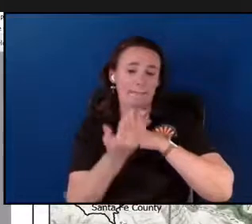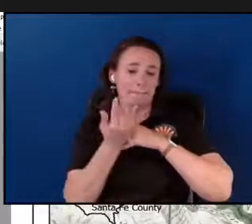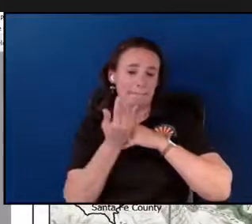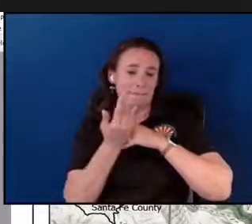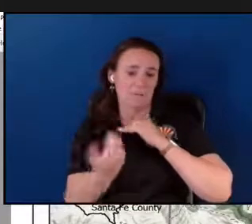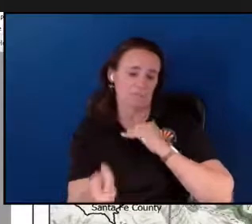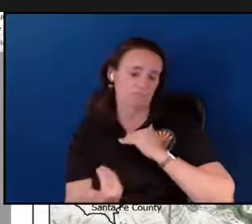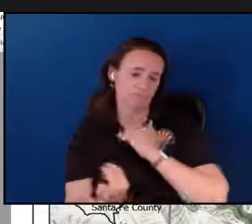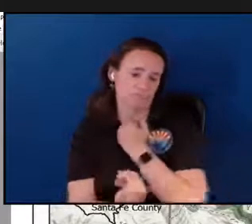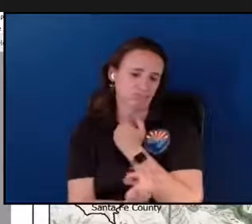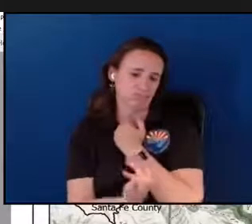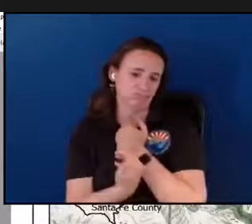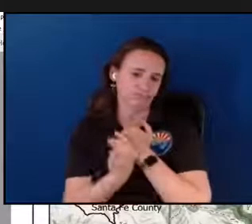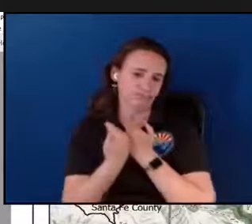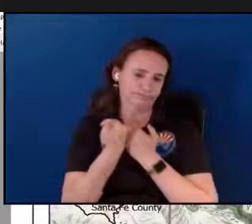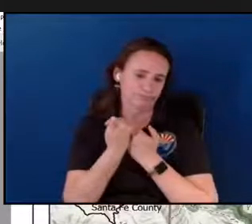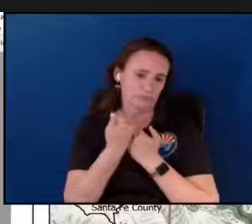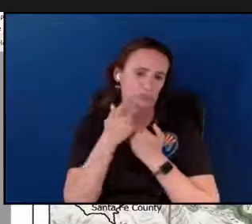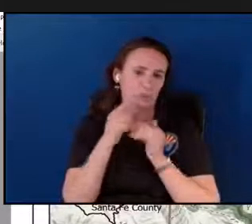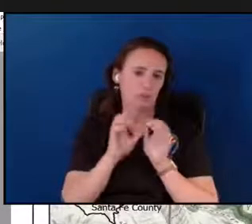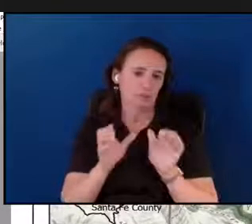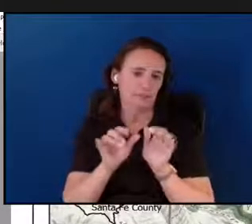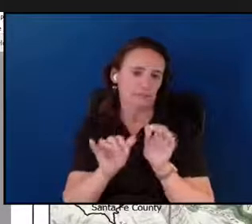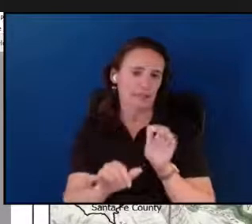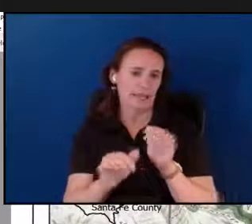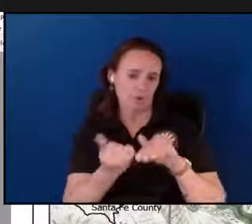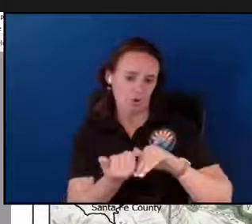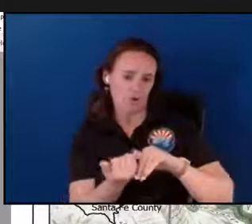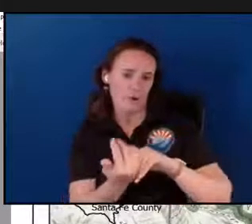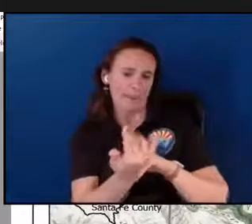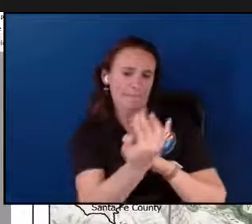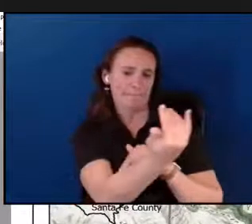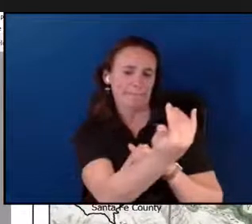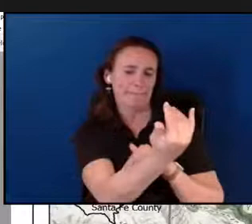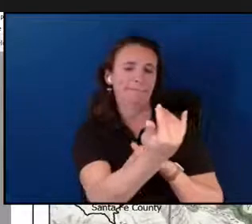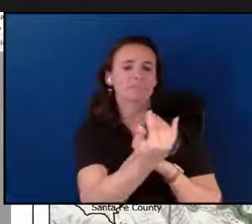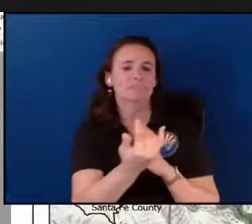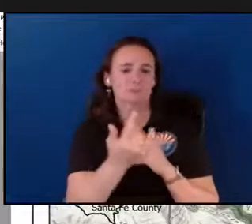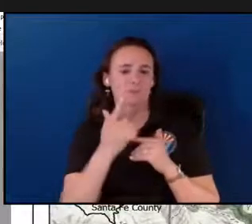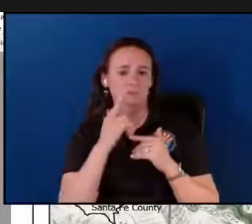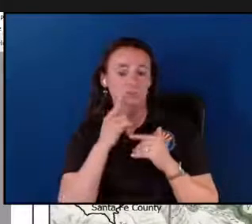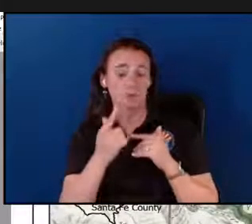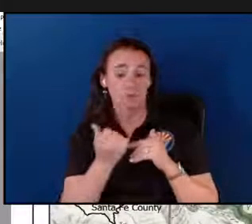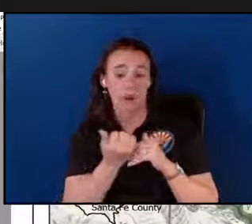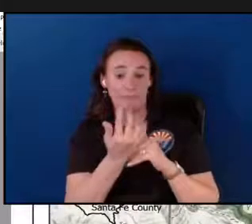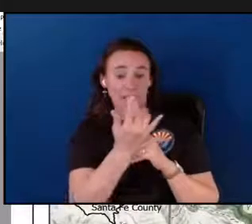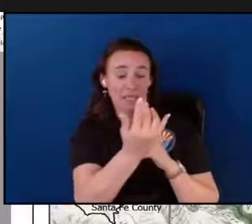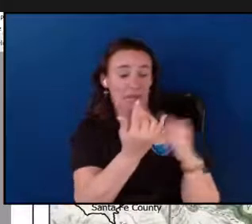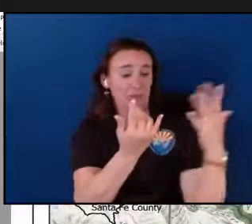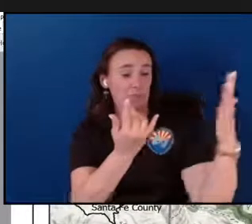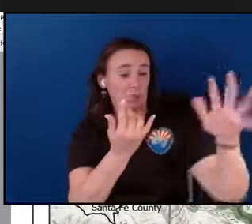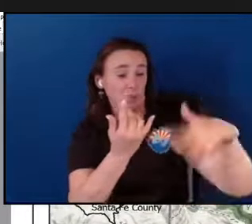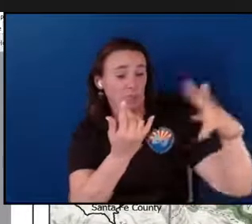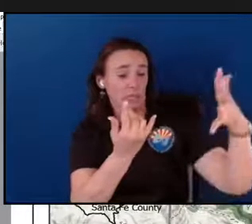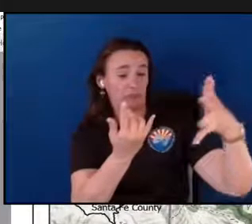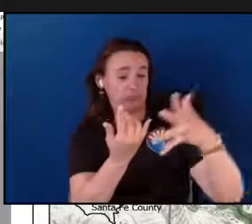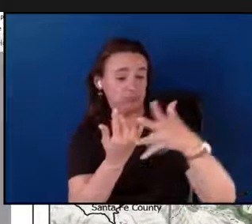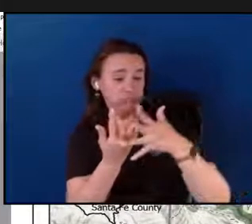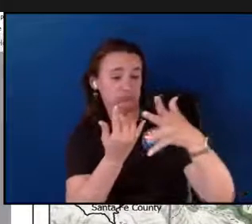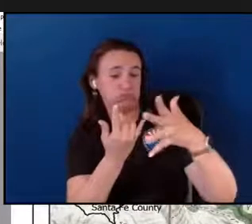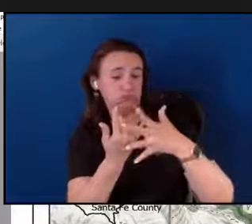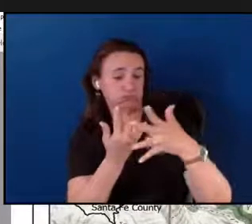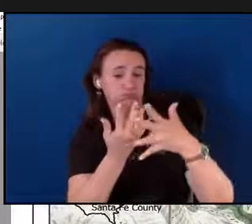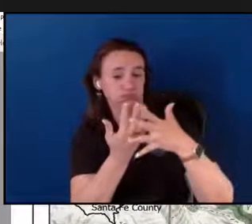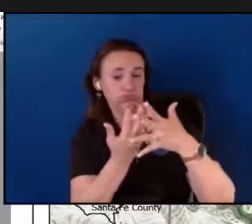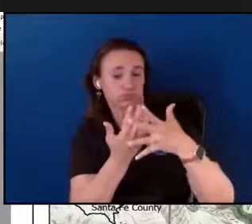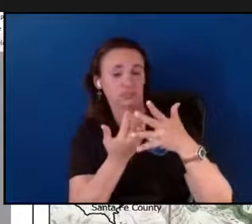going to drive the fire. A lot of that's going to fight that wind. So it wants to go uphill, but the wind's trying to push it back downhill. So it limits